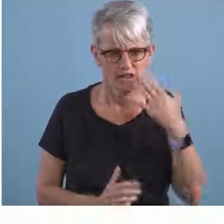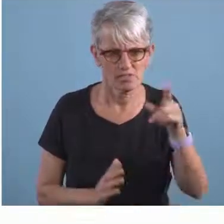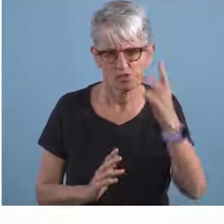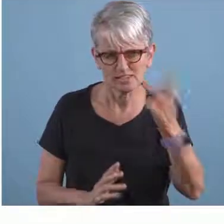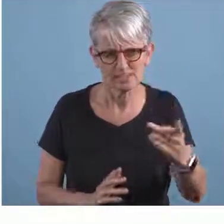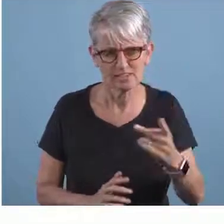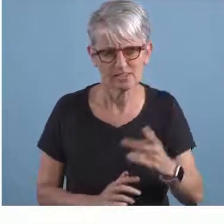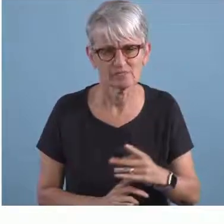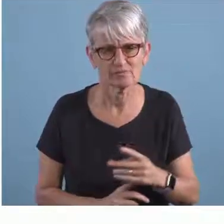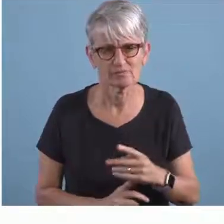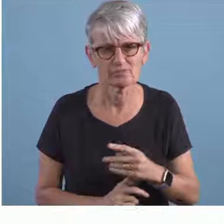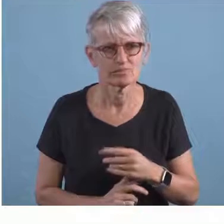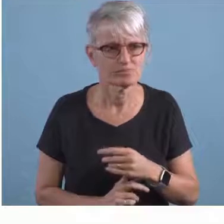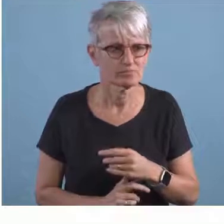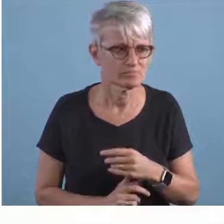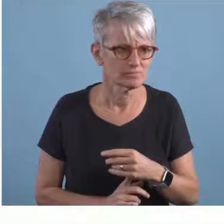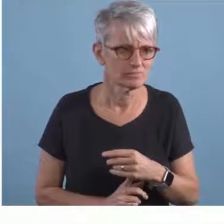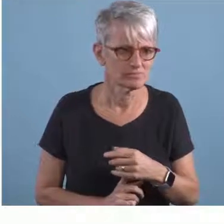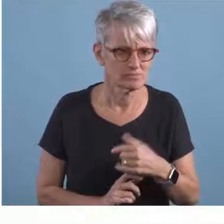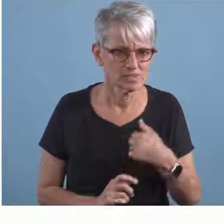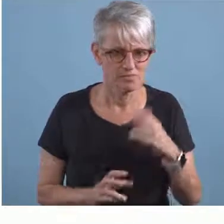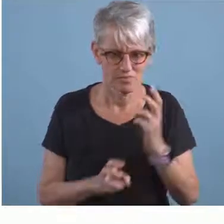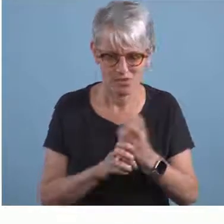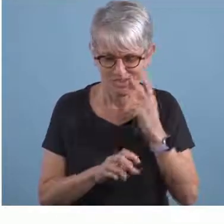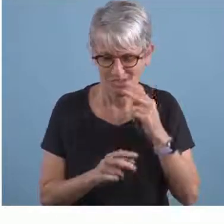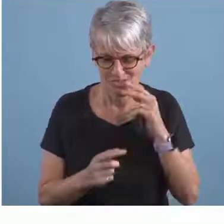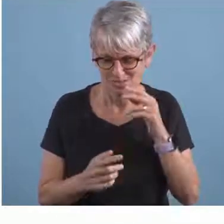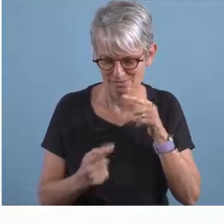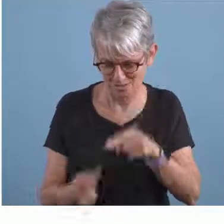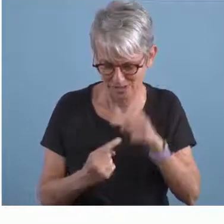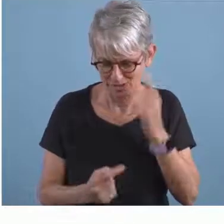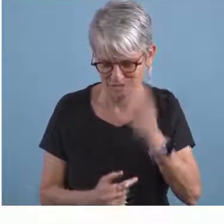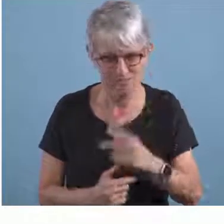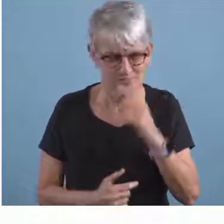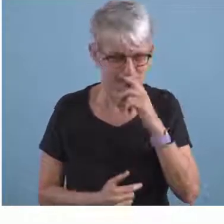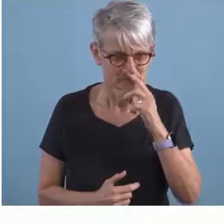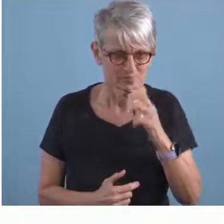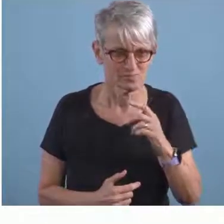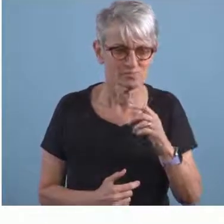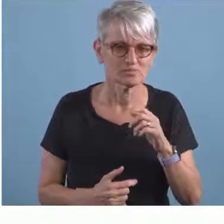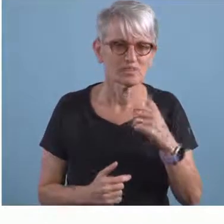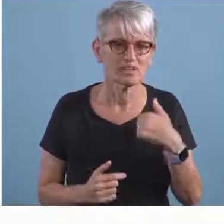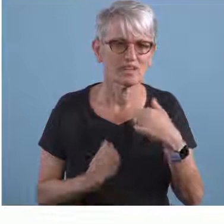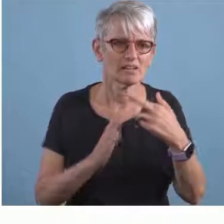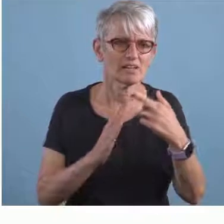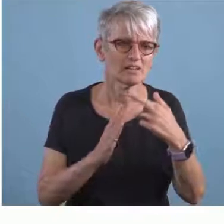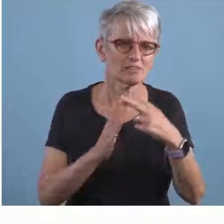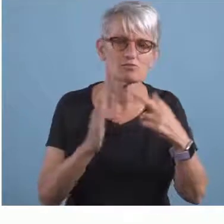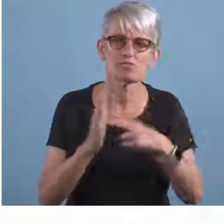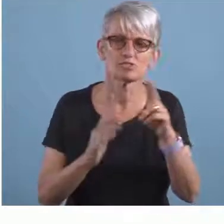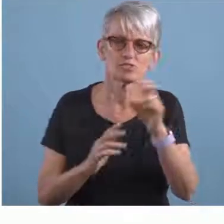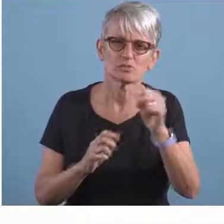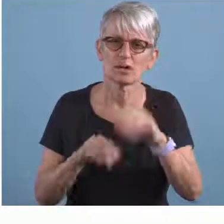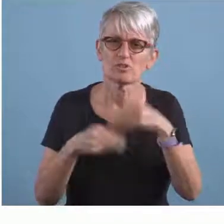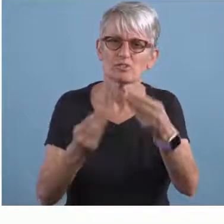your... having a hard time seeing it, sorry. Are there rules in the United States about